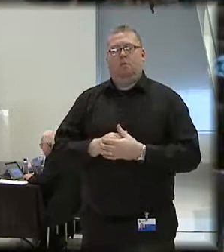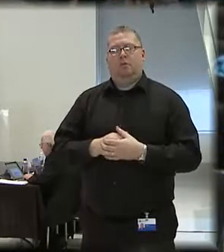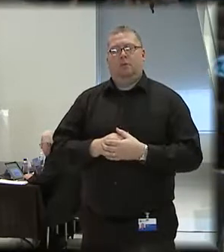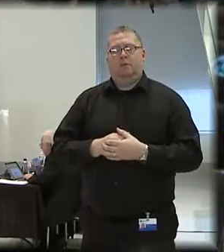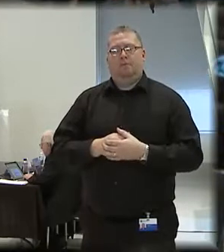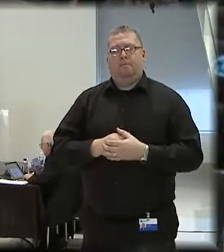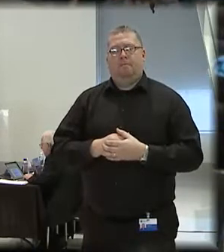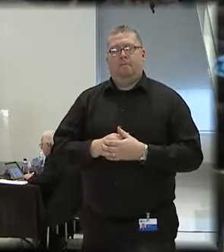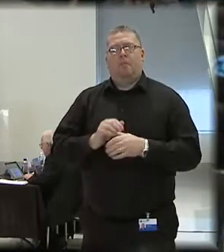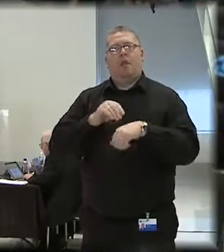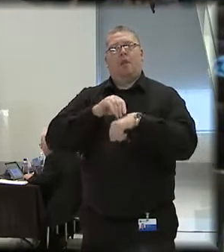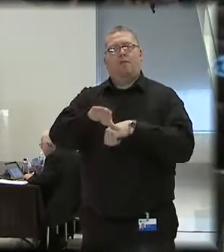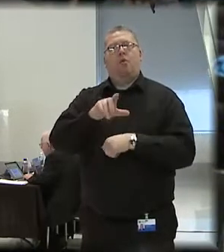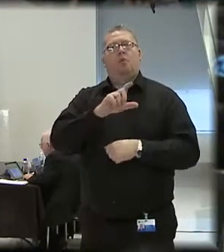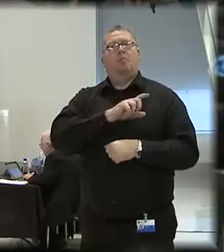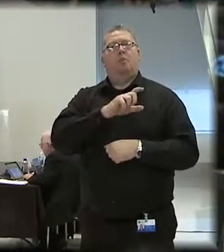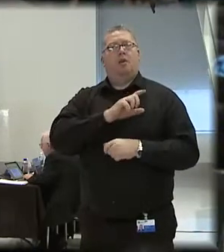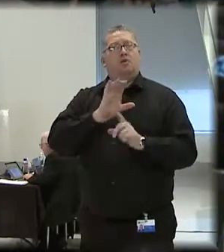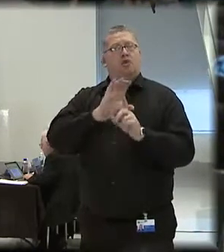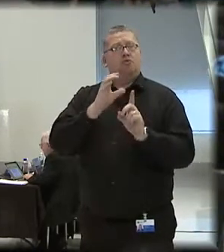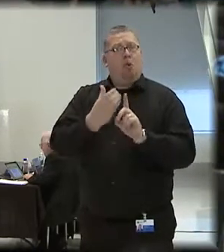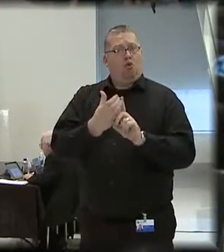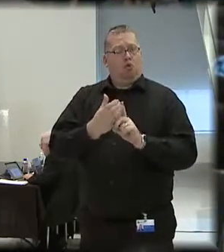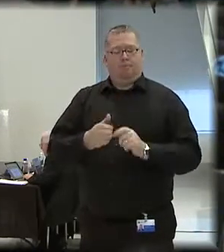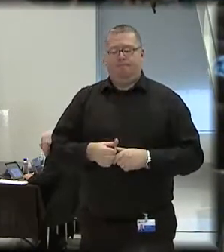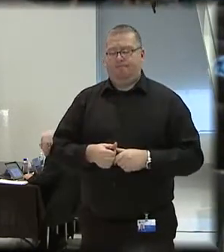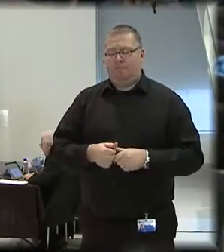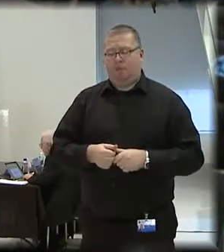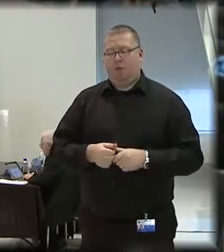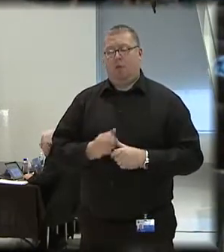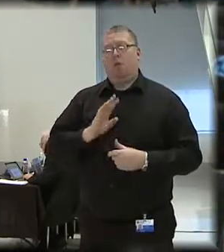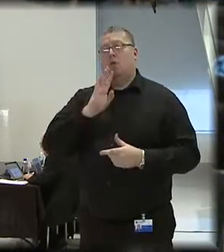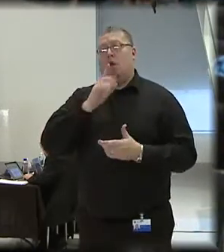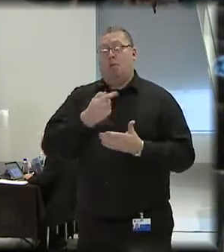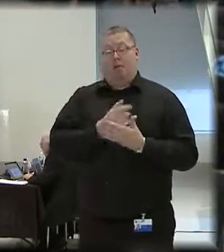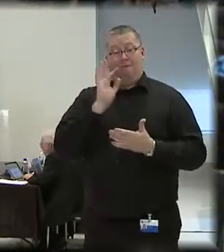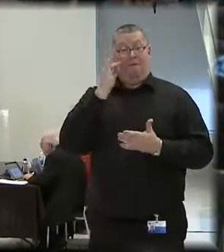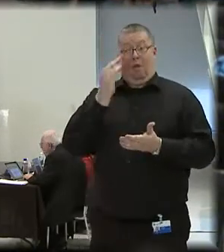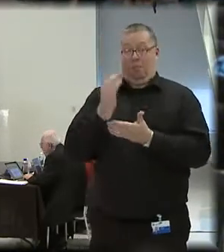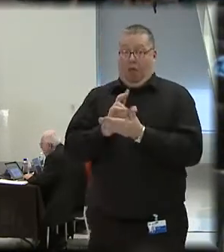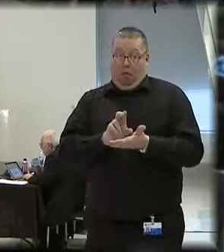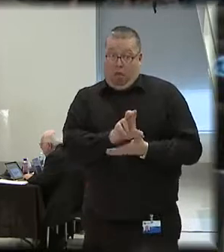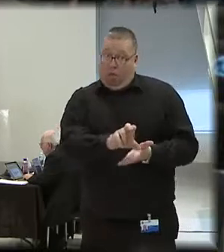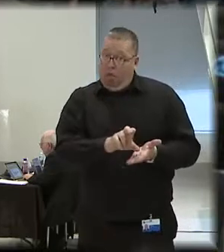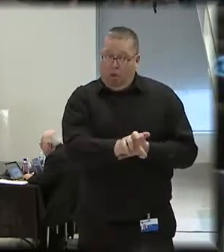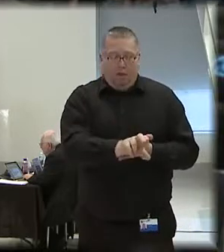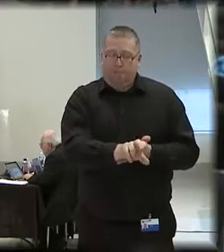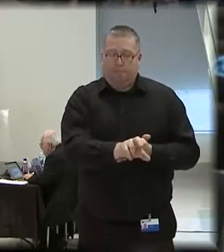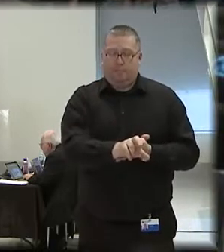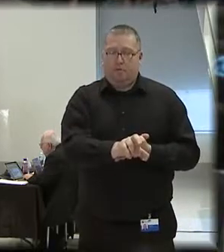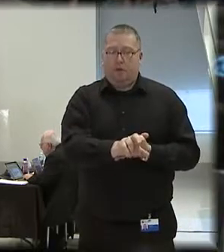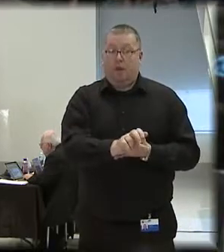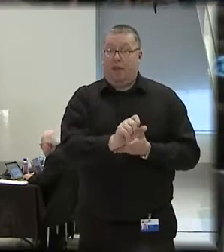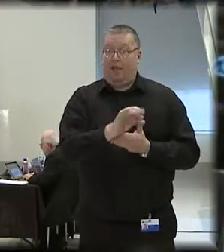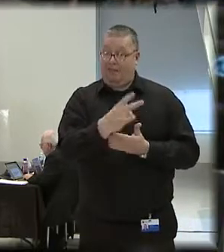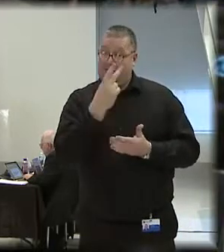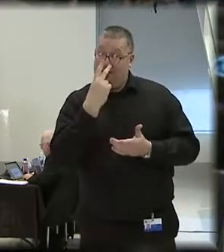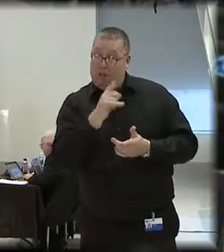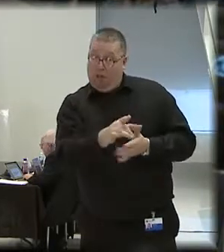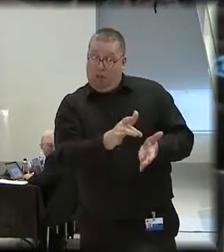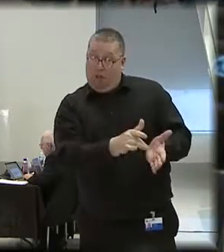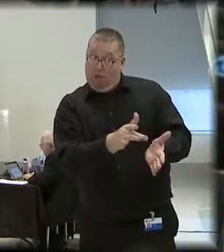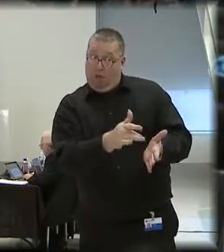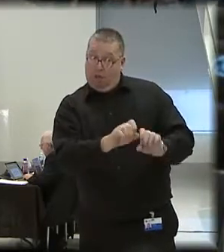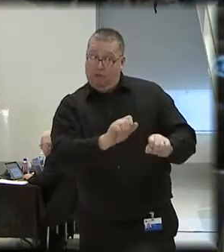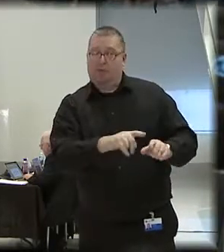Influence of police culture. We urge the divestment of federal funding from police departments that demonstrate abuse of power and discriminatory